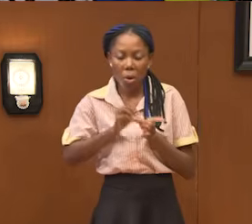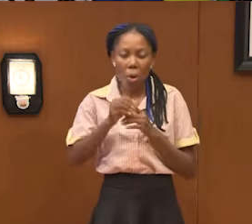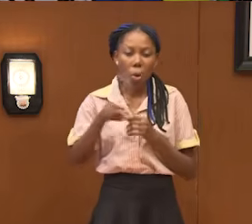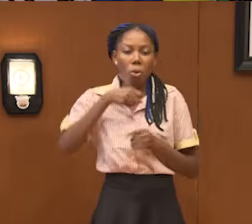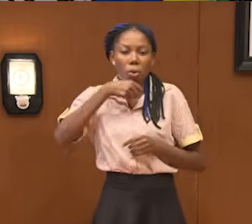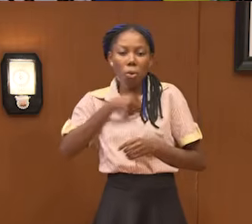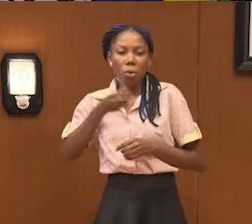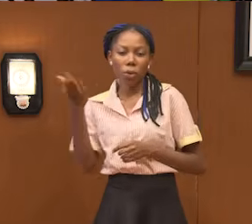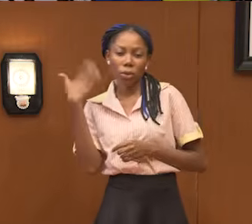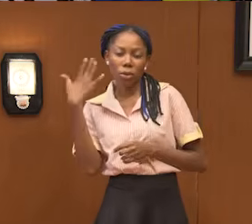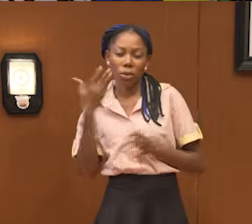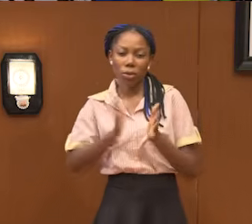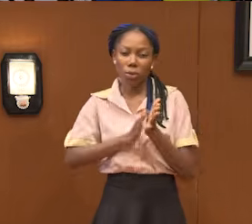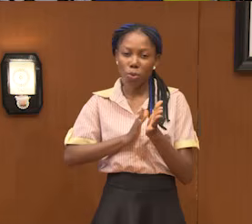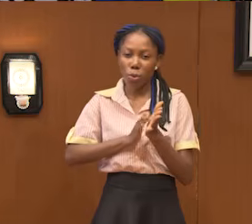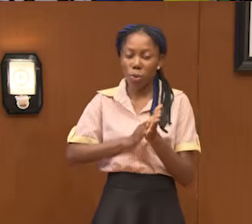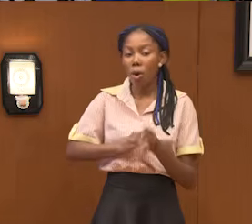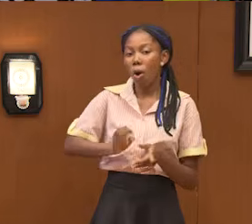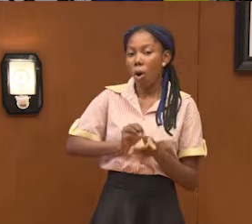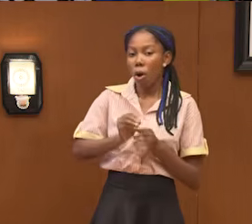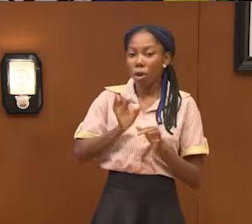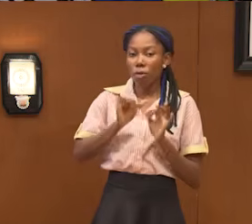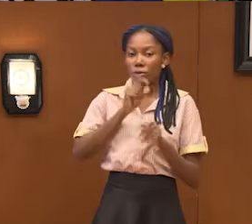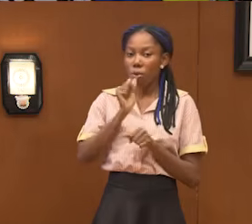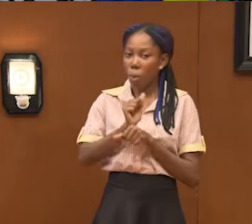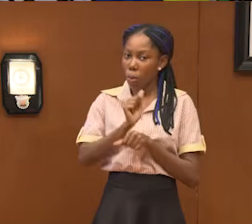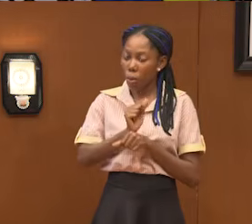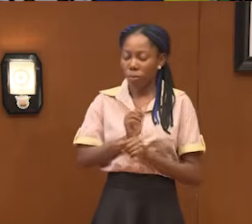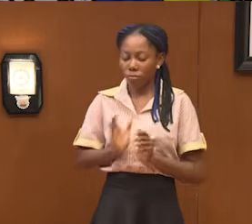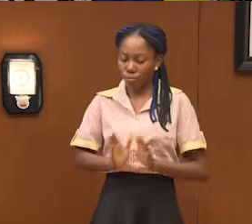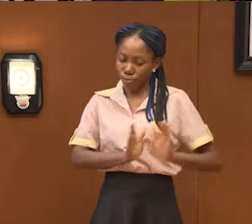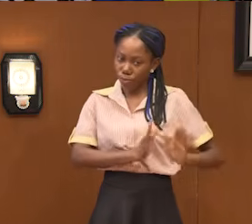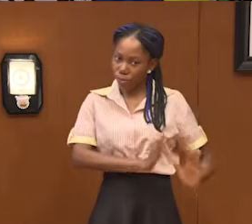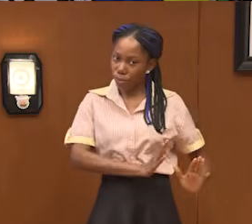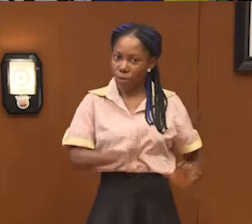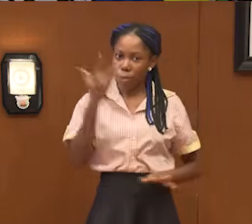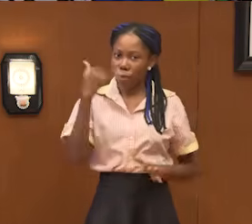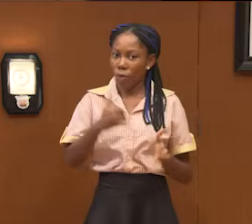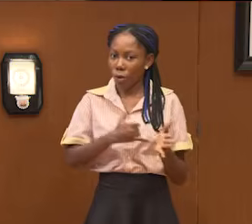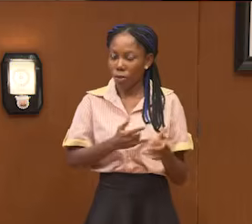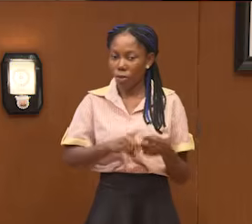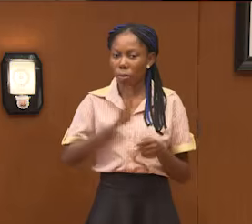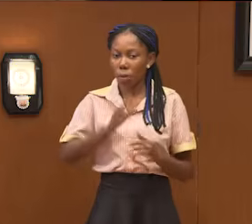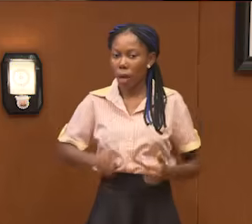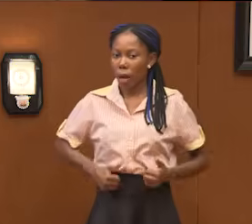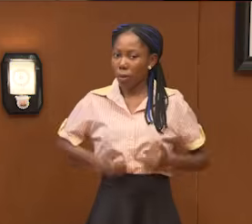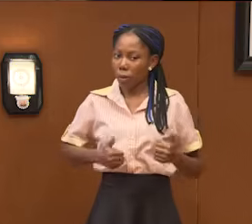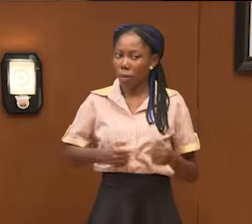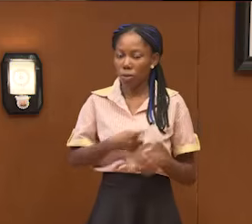school. If it doesn't work out, then it's another issue entirely to be addressed. Do you understand?